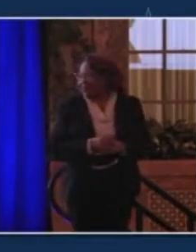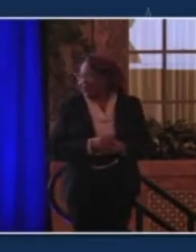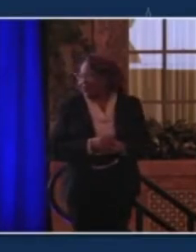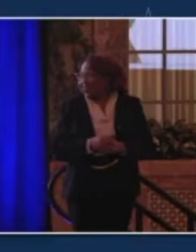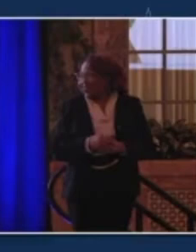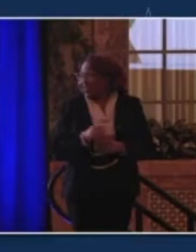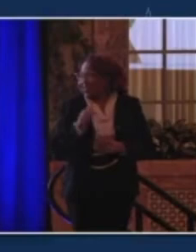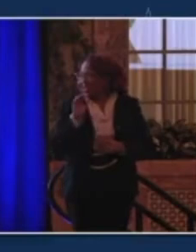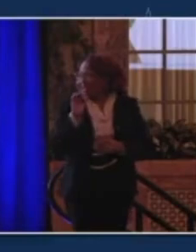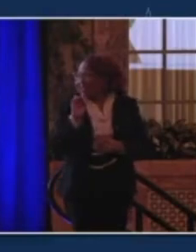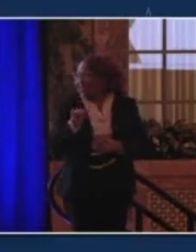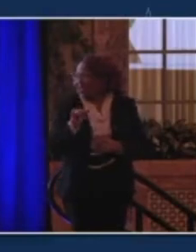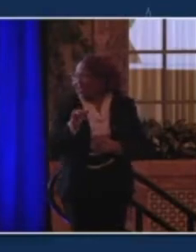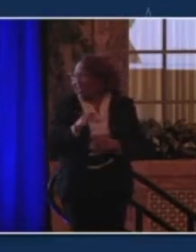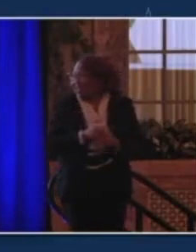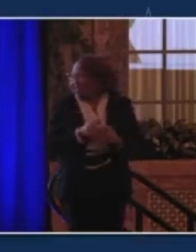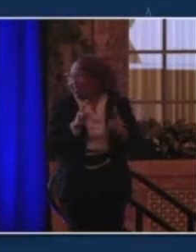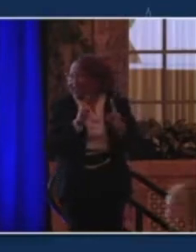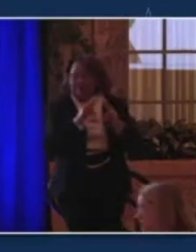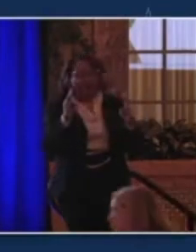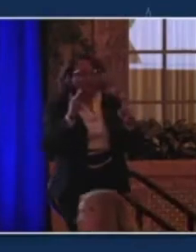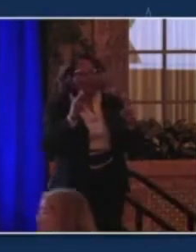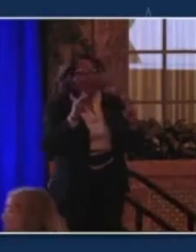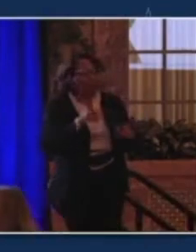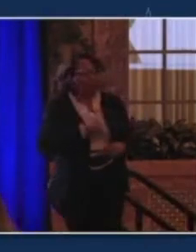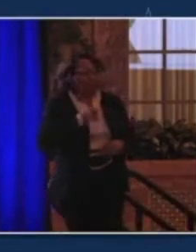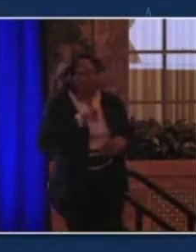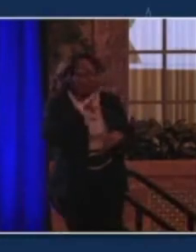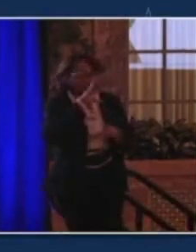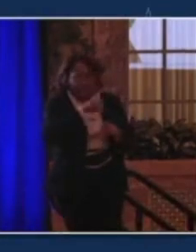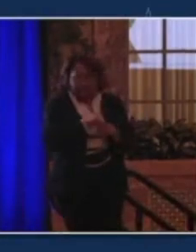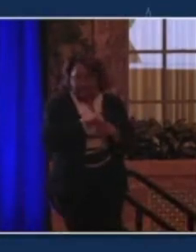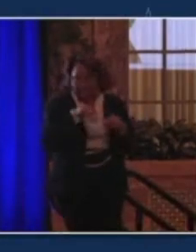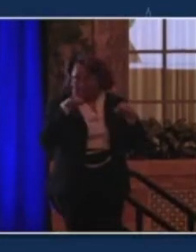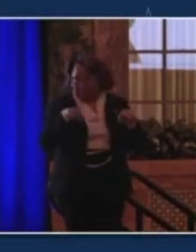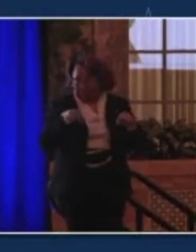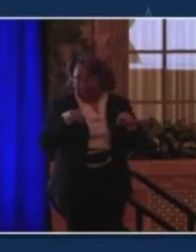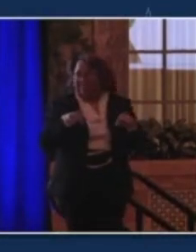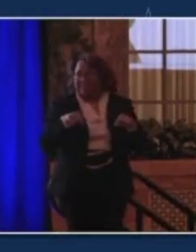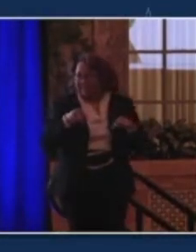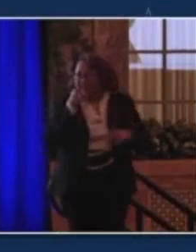that as a graduate, I'm very proud to be a part of the Roosevelt community.